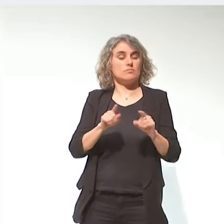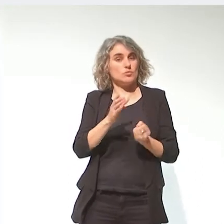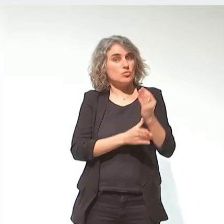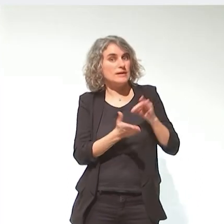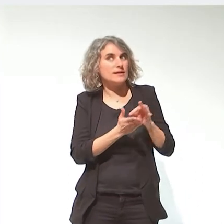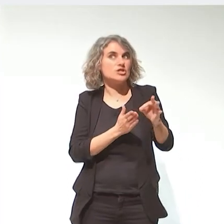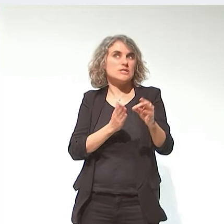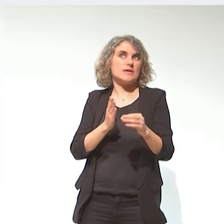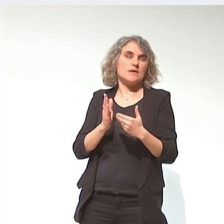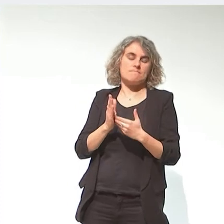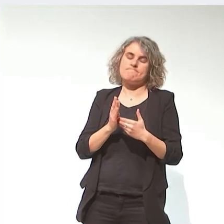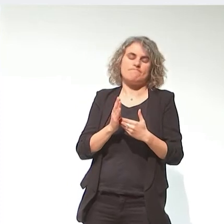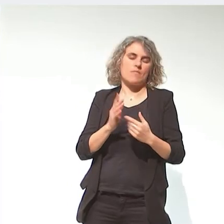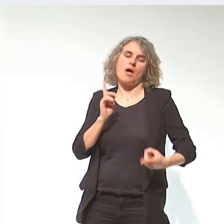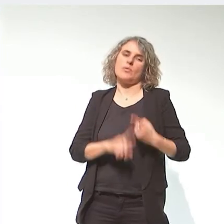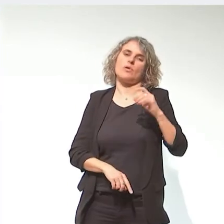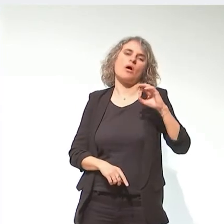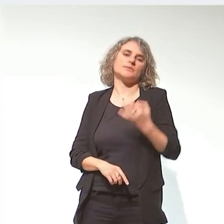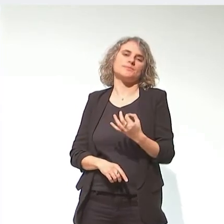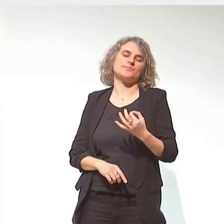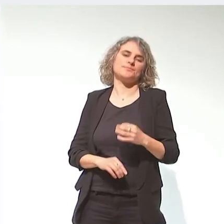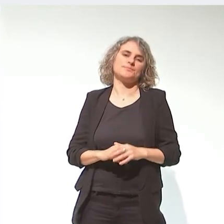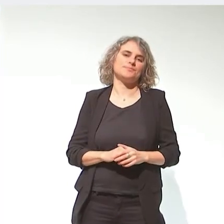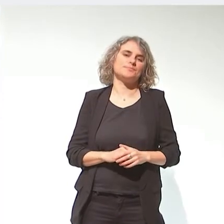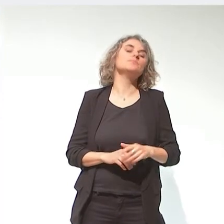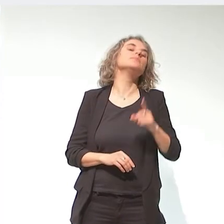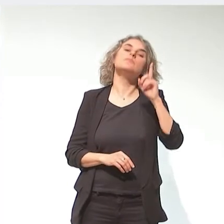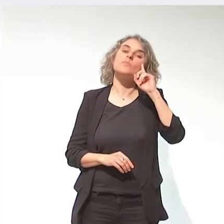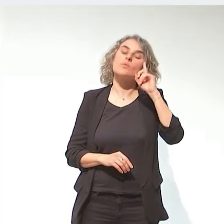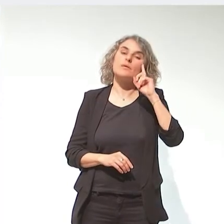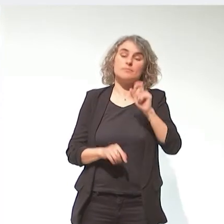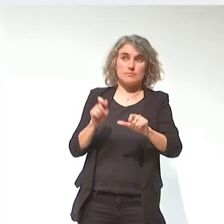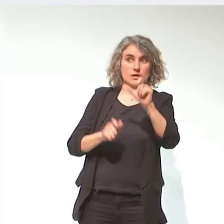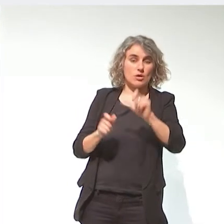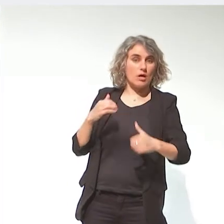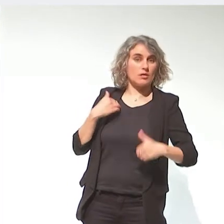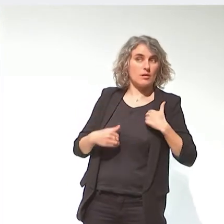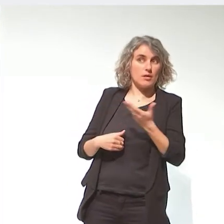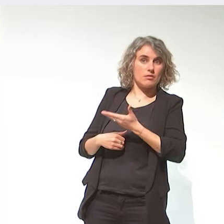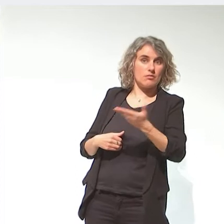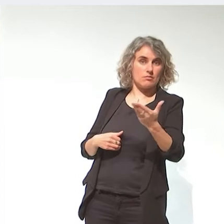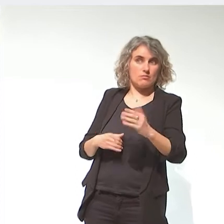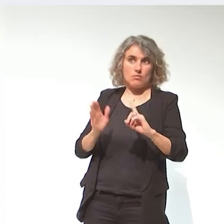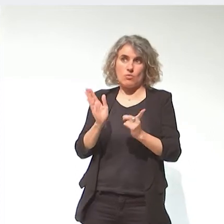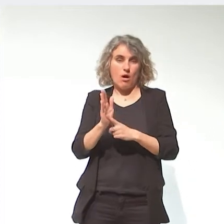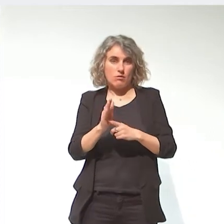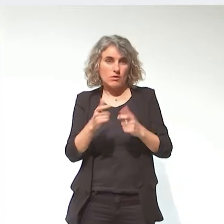to achieve equal access for persons with disabilities and equal opportunities for all.